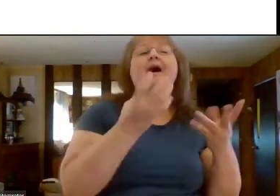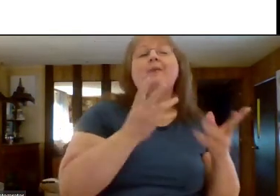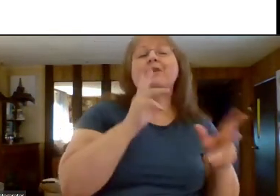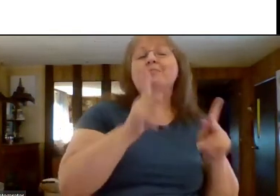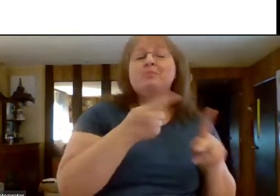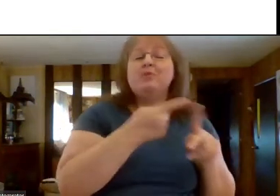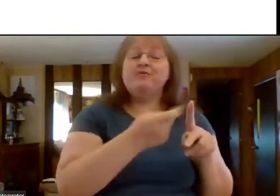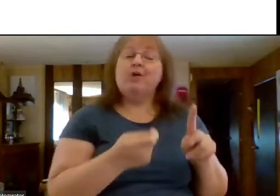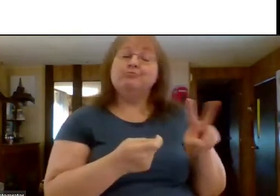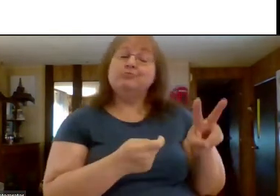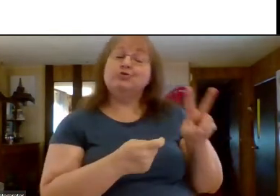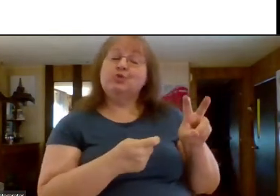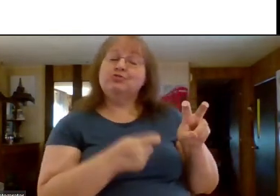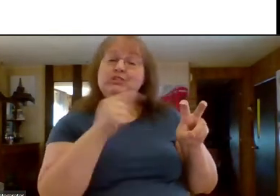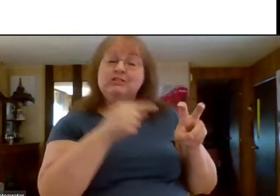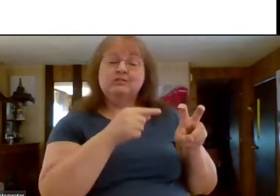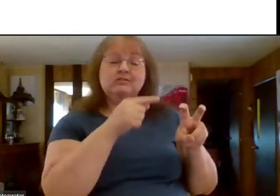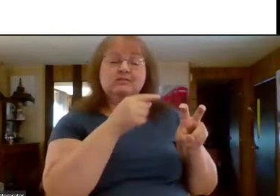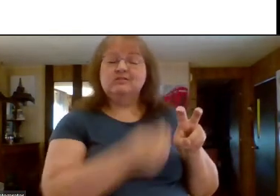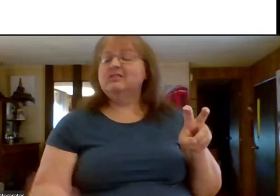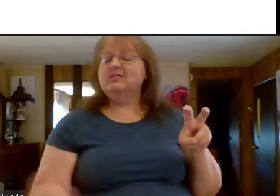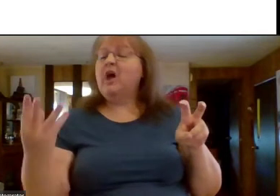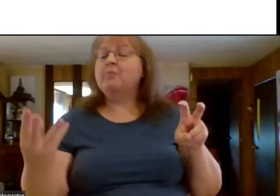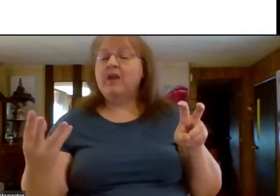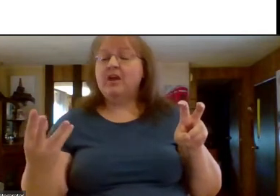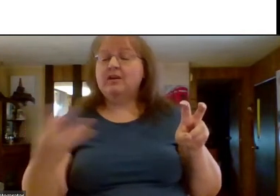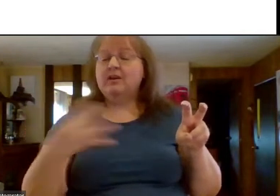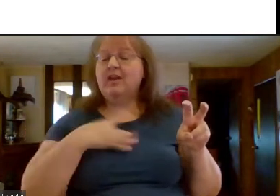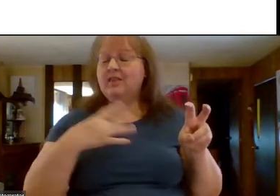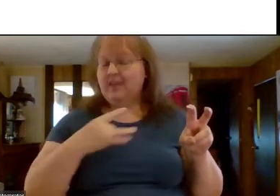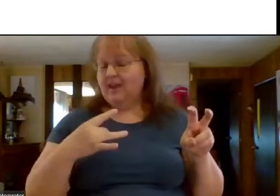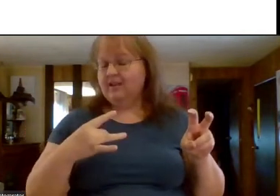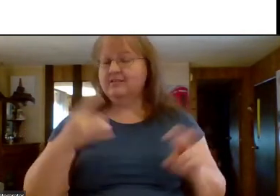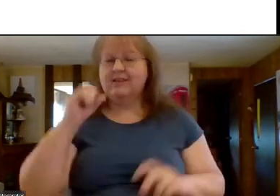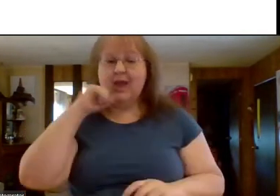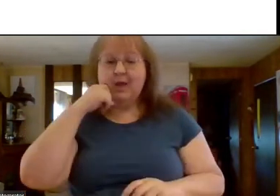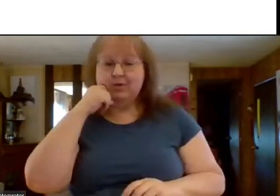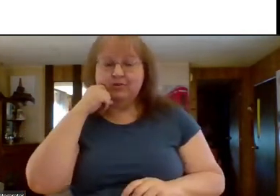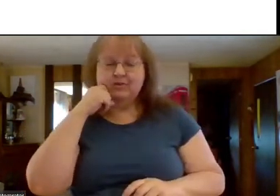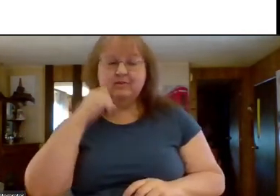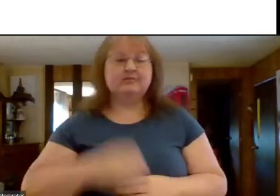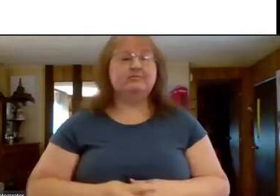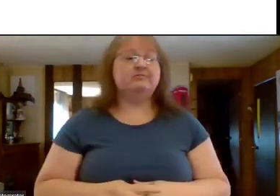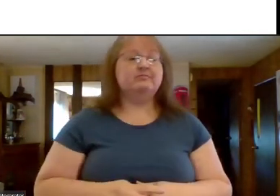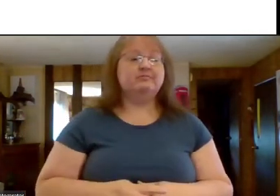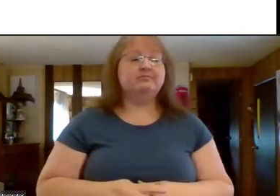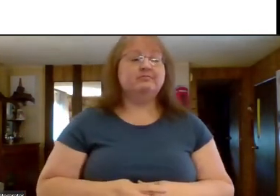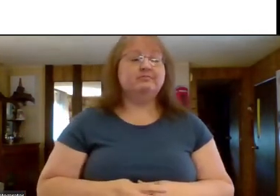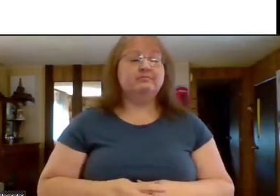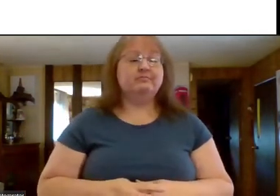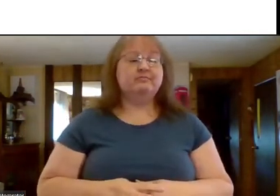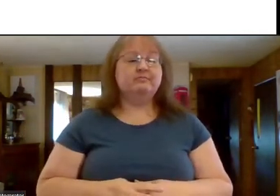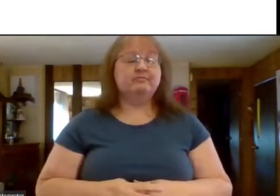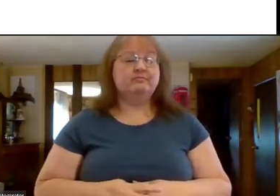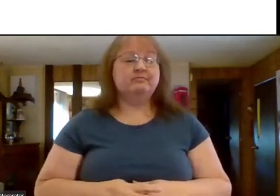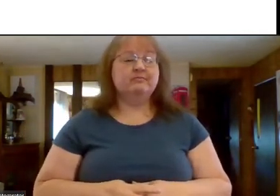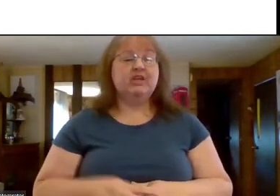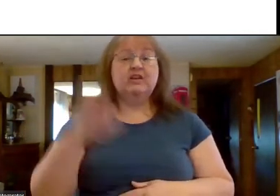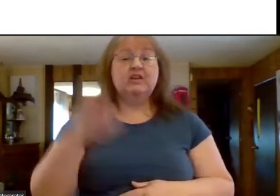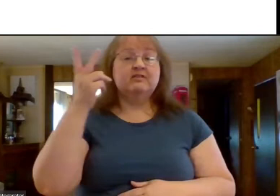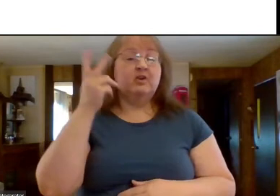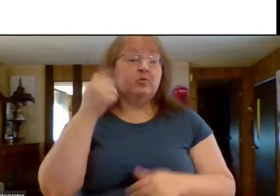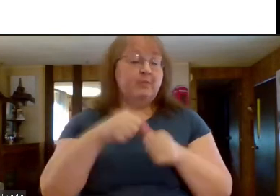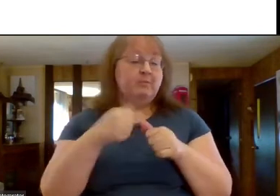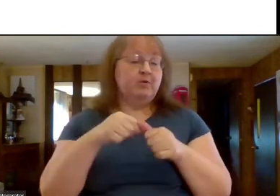apples? It's the same kind of thing of what we've been doing, except that it's a percent. And percents are always out of 100.